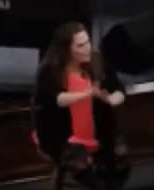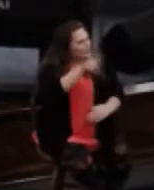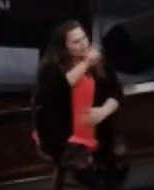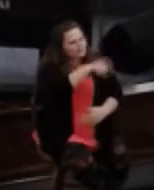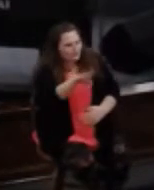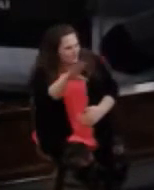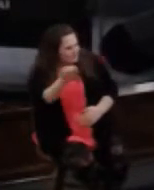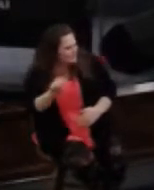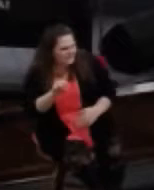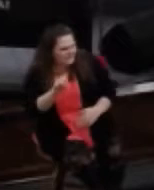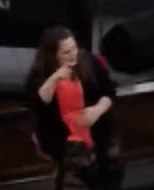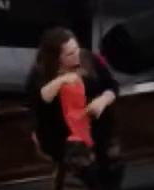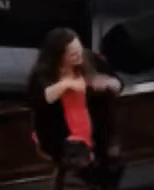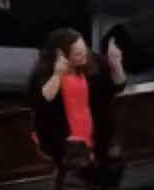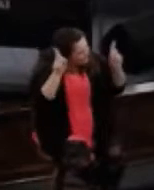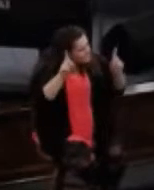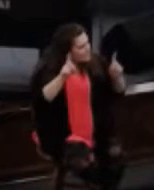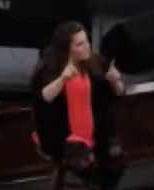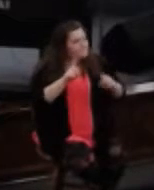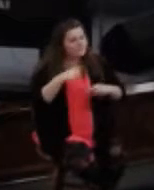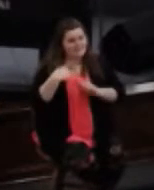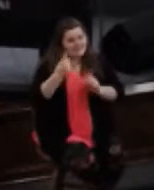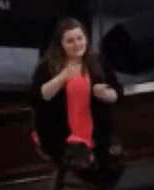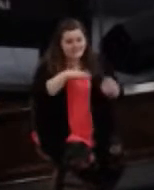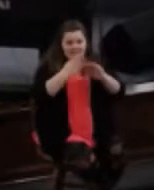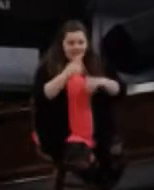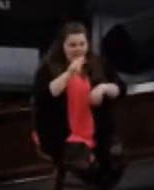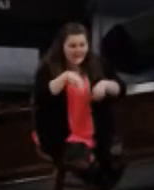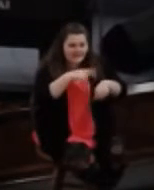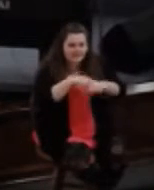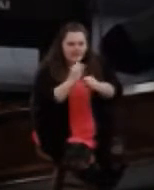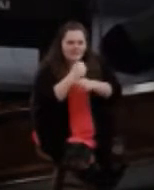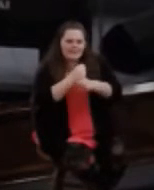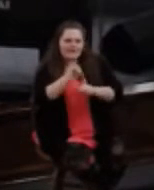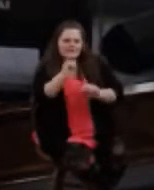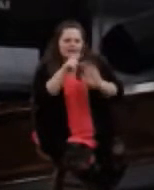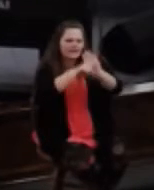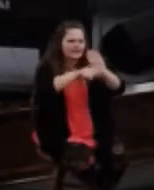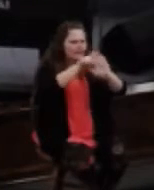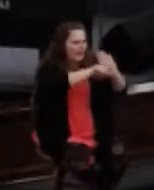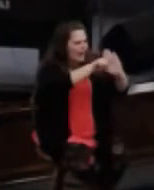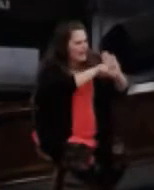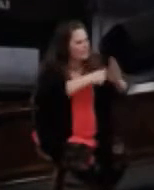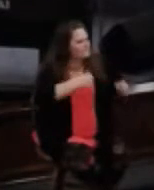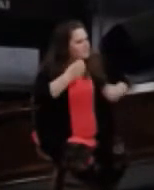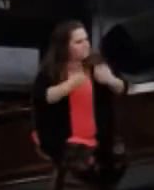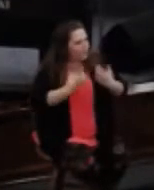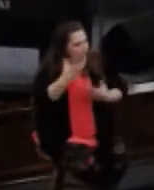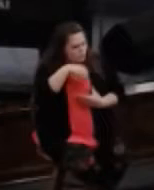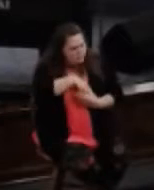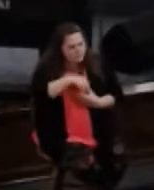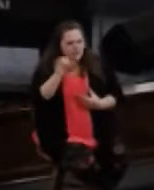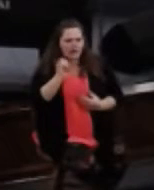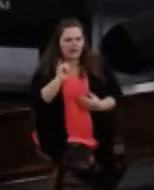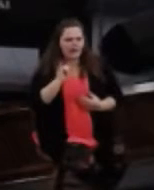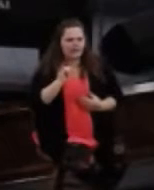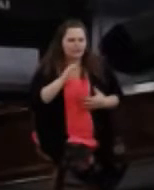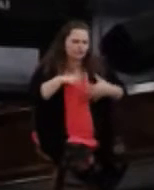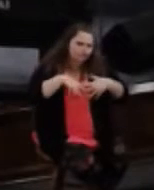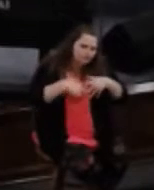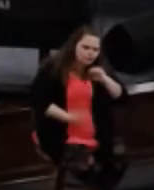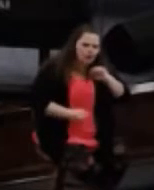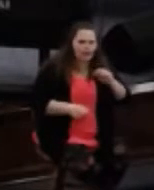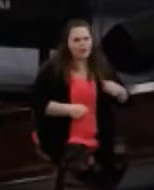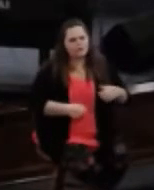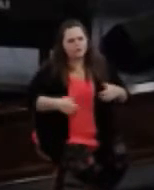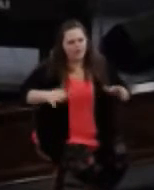been. And because death isn't natural, it creates all these negative kind of emotions within us. Emotions like sorrow and